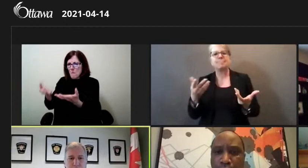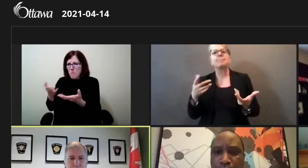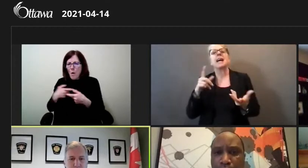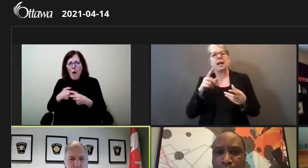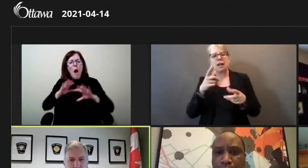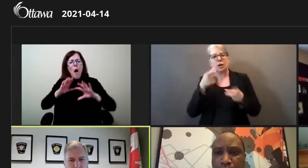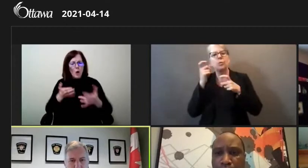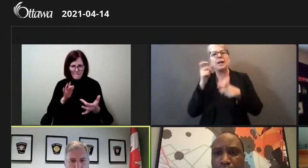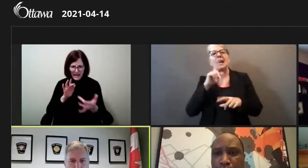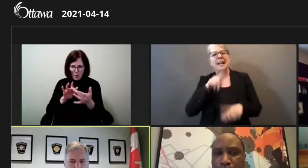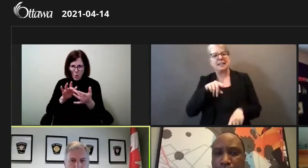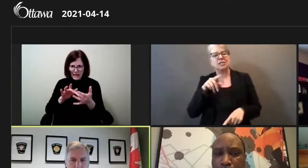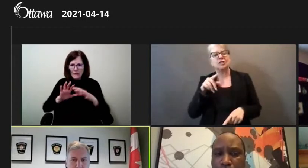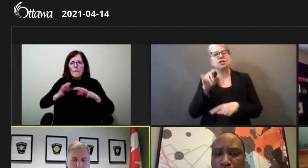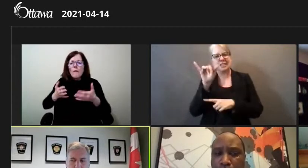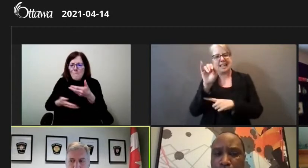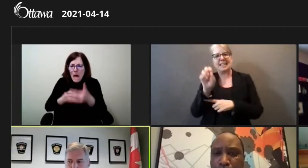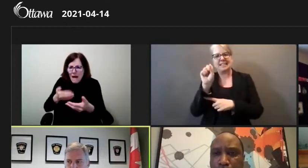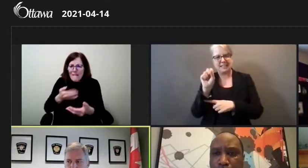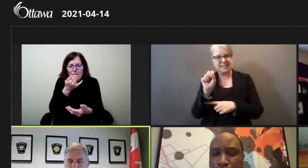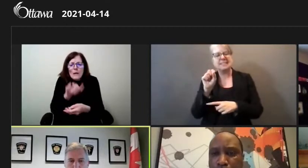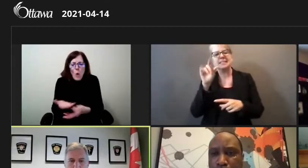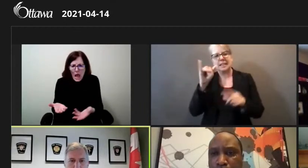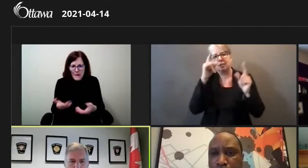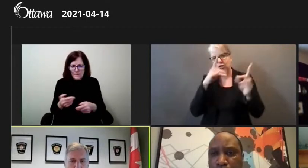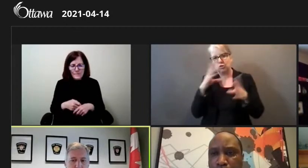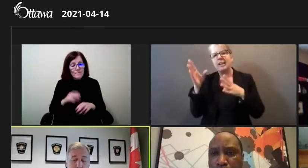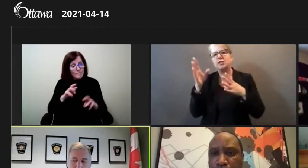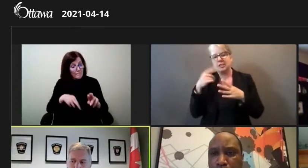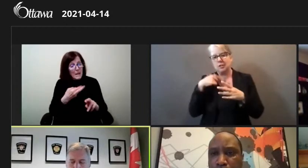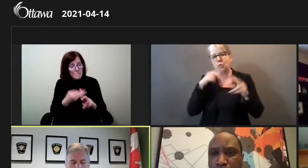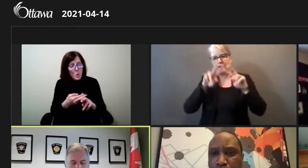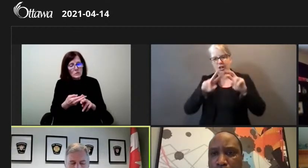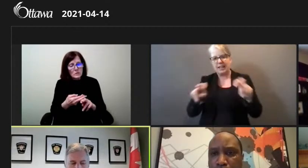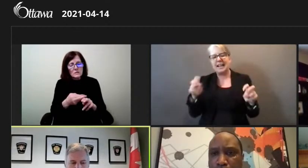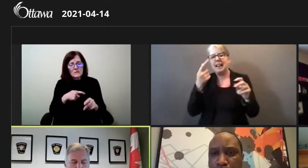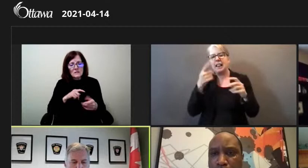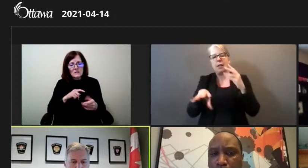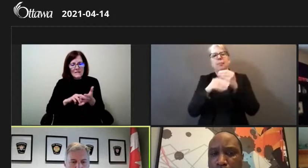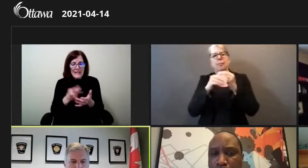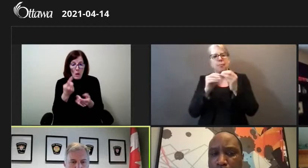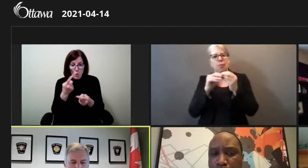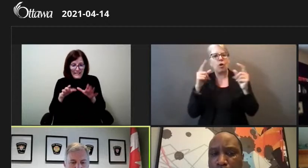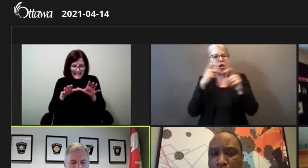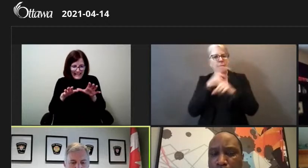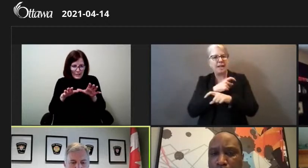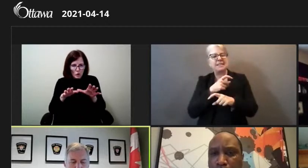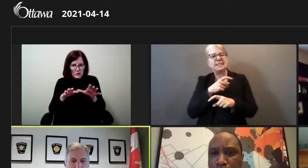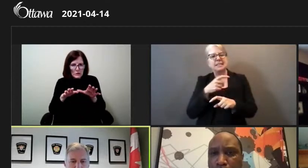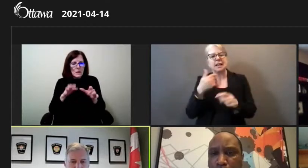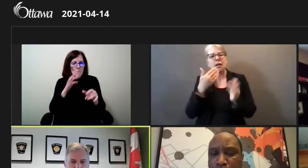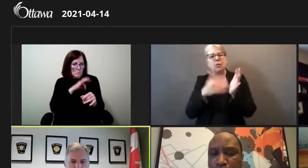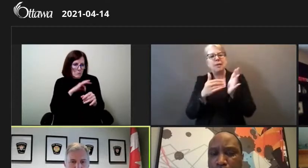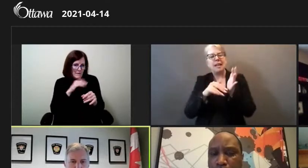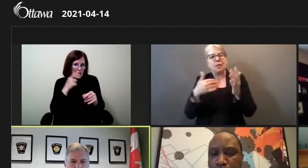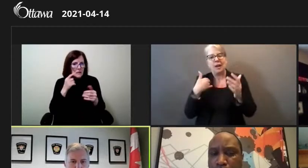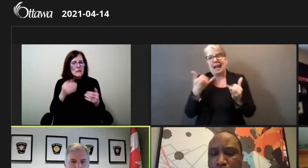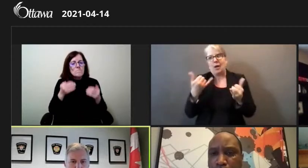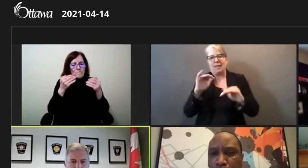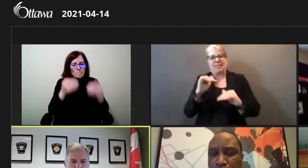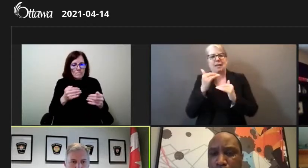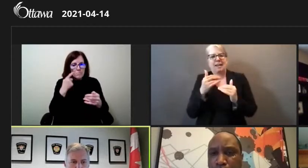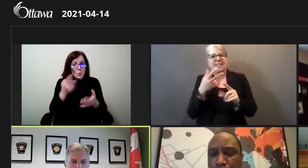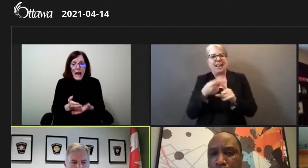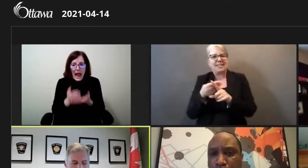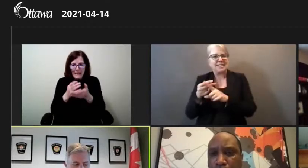that is a strategy that we're looking at. It's a little more complex again, and I keep repeating this, when we have limited vaccine and we have